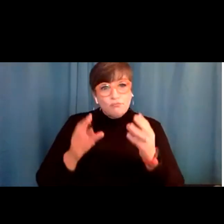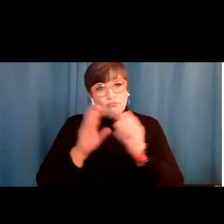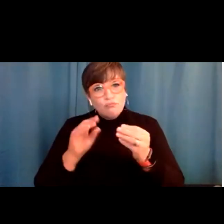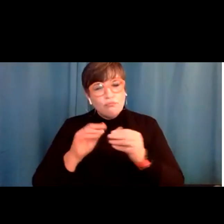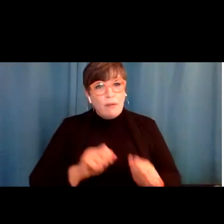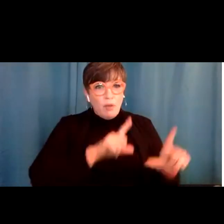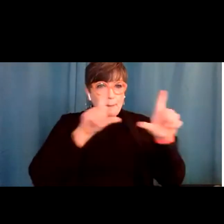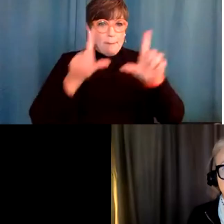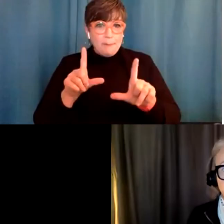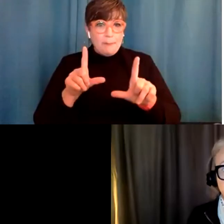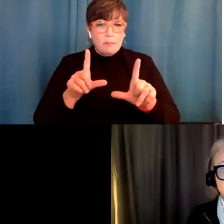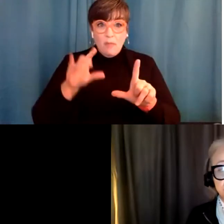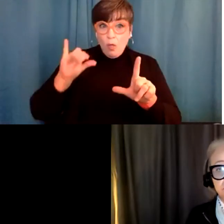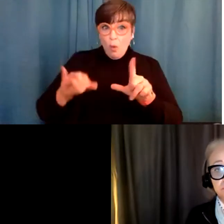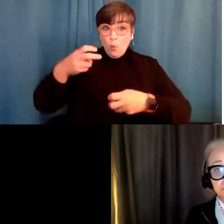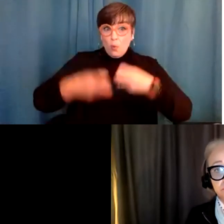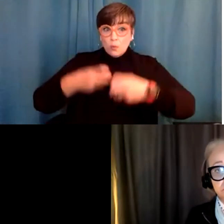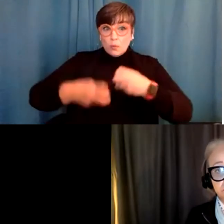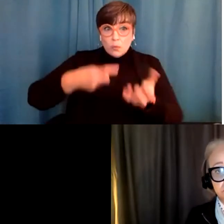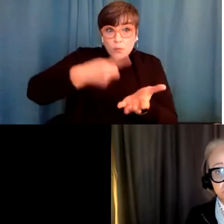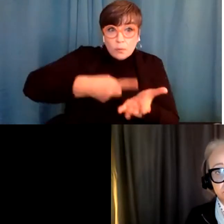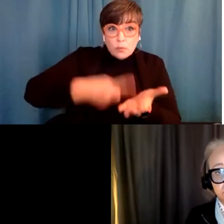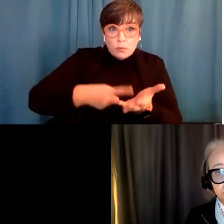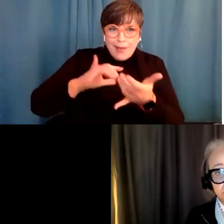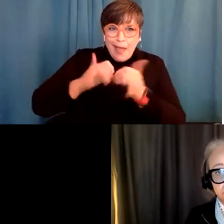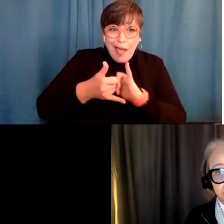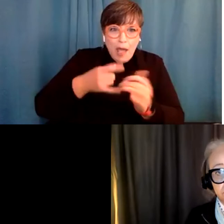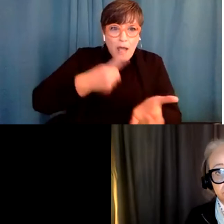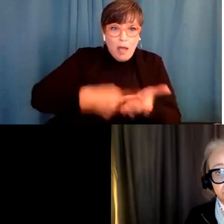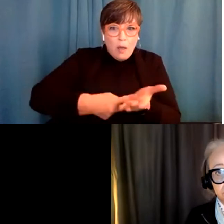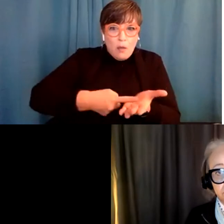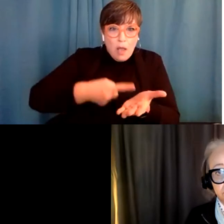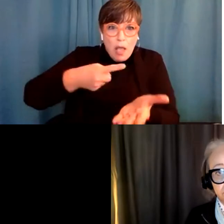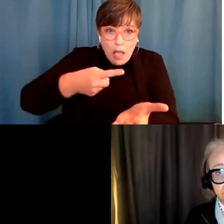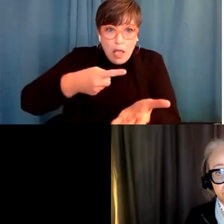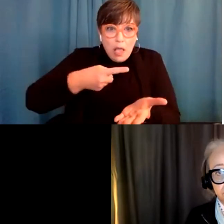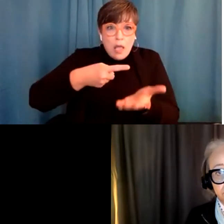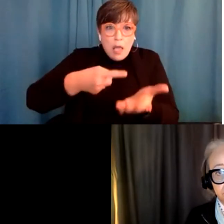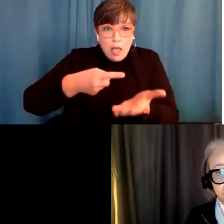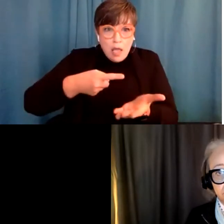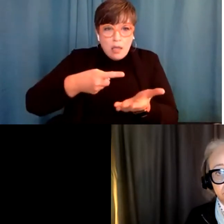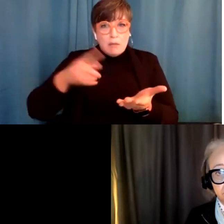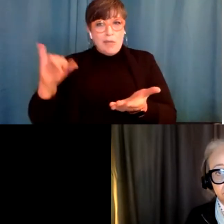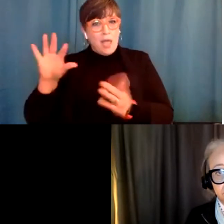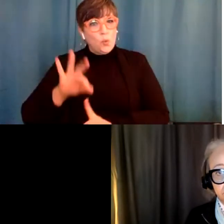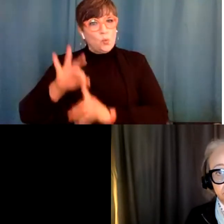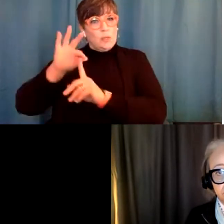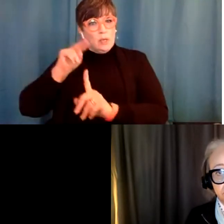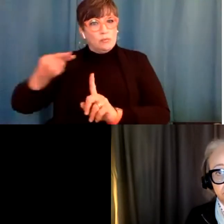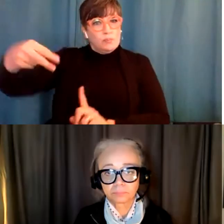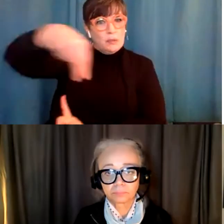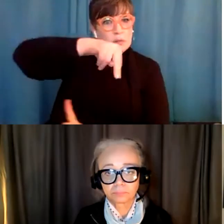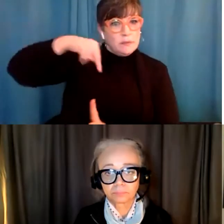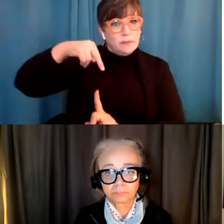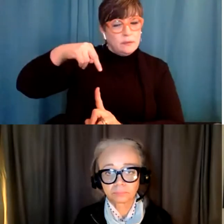and provide insight from their unique perspective for how to address them in our daily lives.